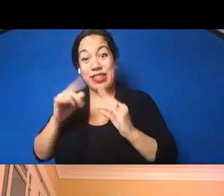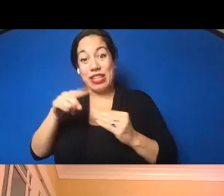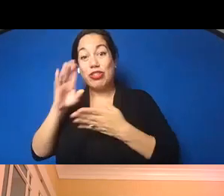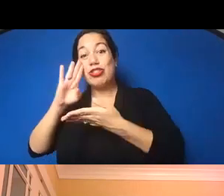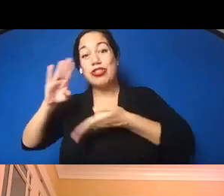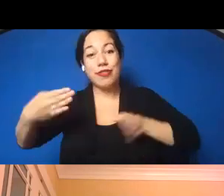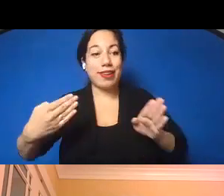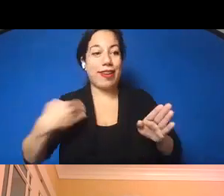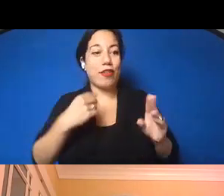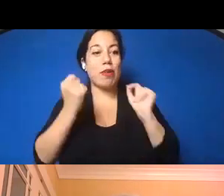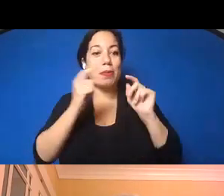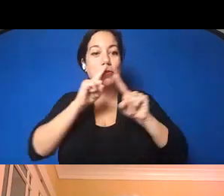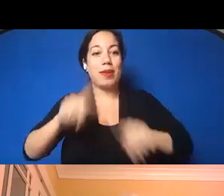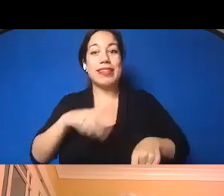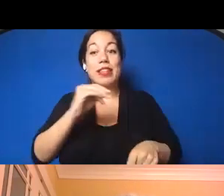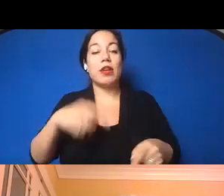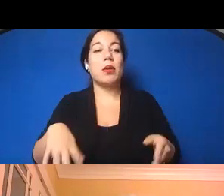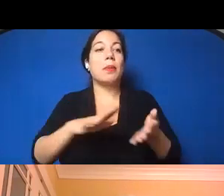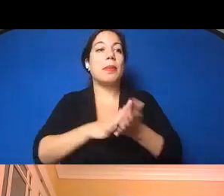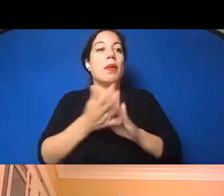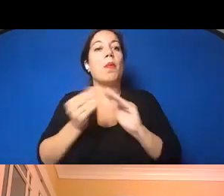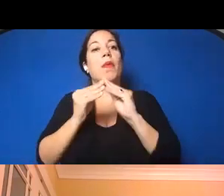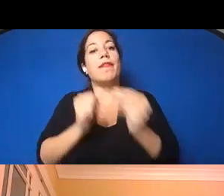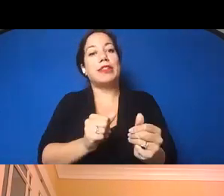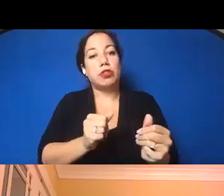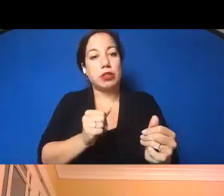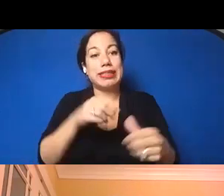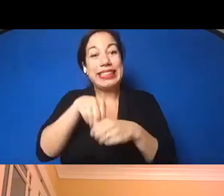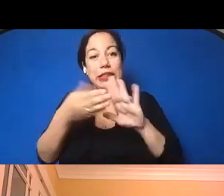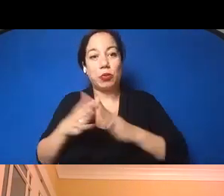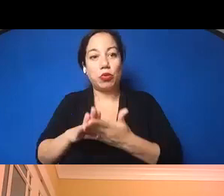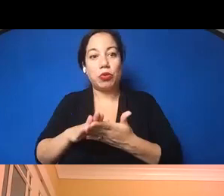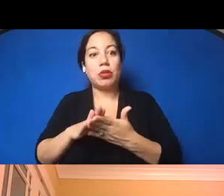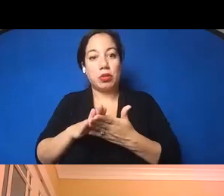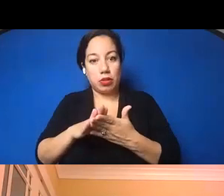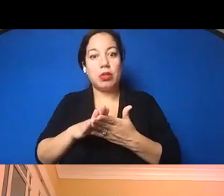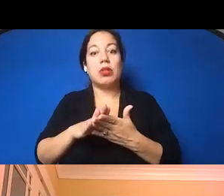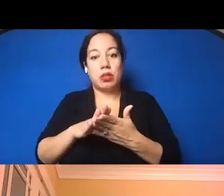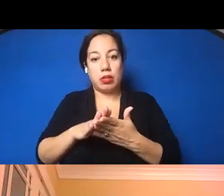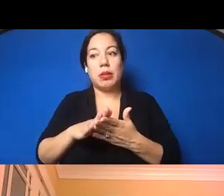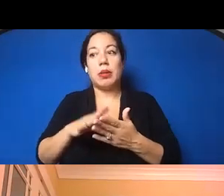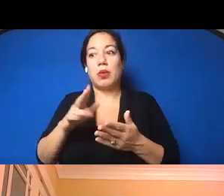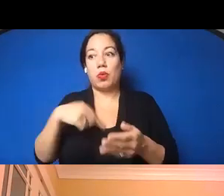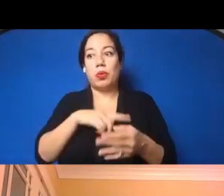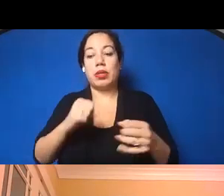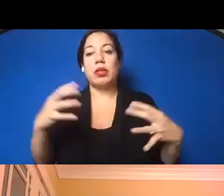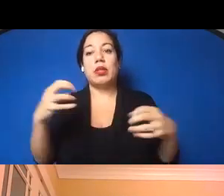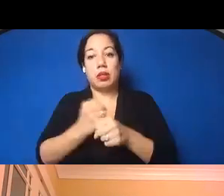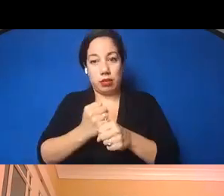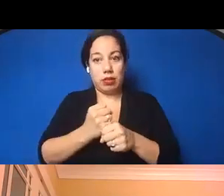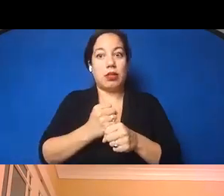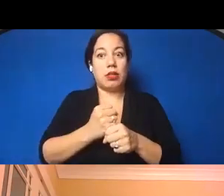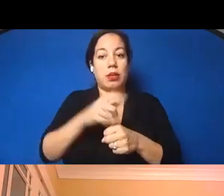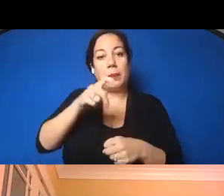rapid response, and they're being more efficient in it in the community. We decided to pull together a global perinatal task